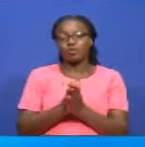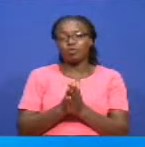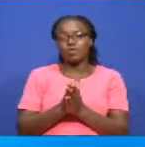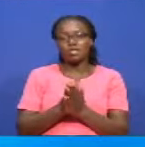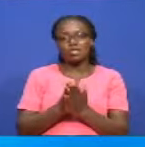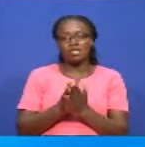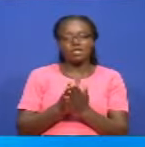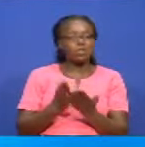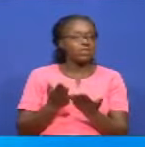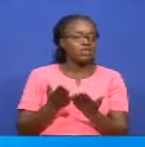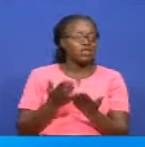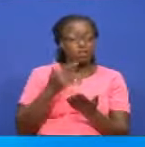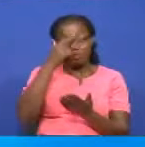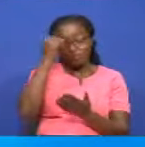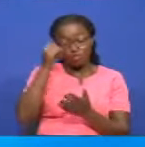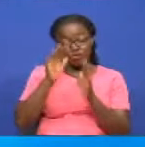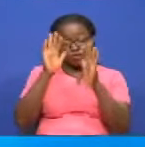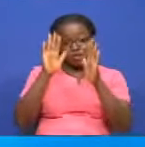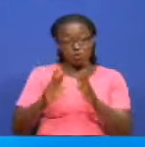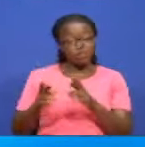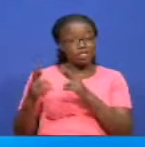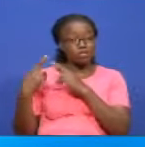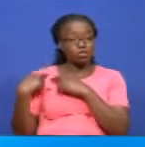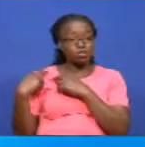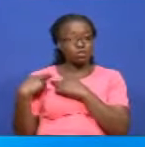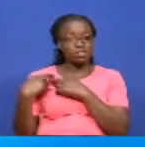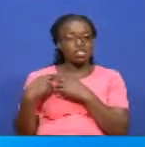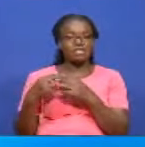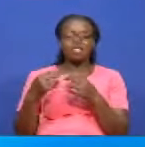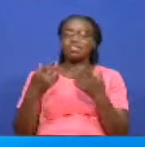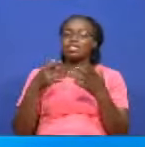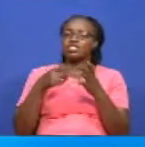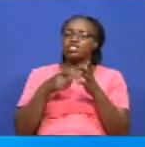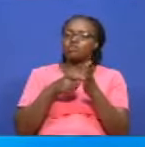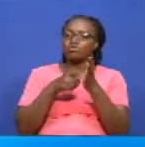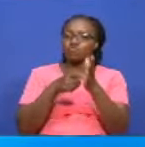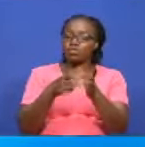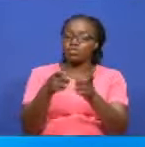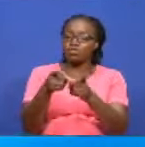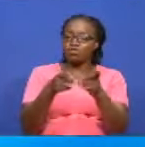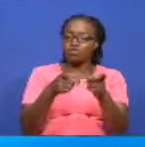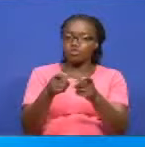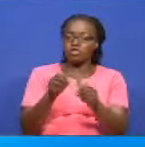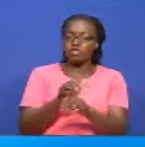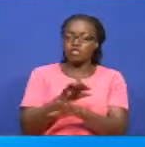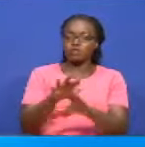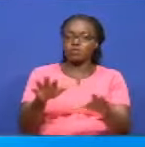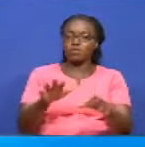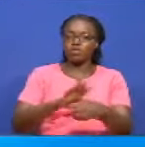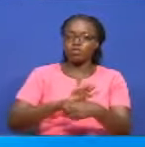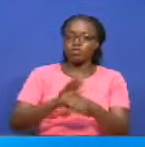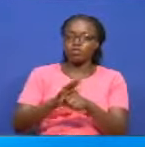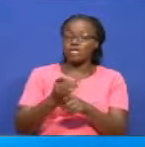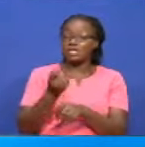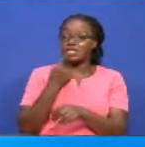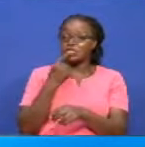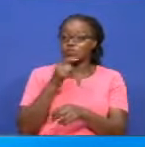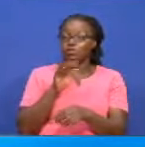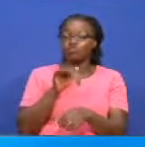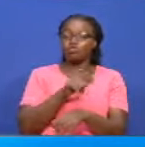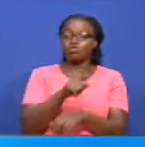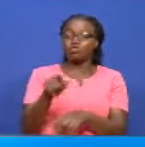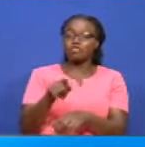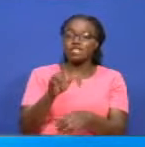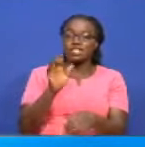so because of the crucial role it plays in curbing the spread of the coronavirus. Now, the treatment for those infected.